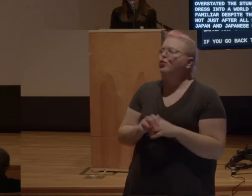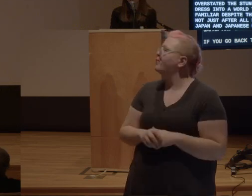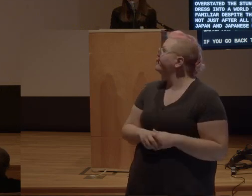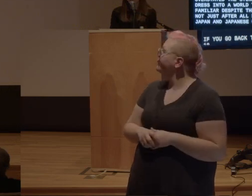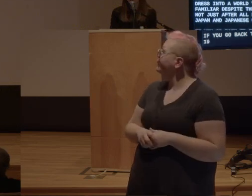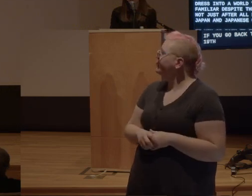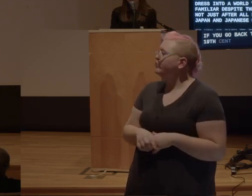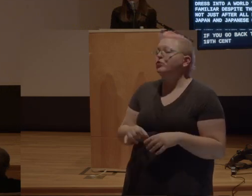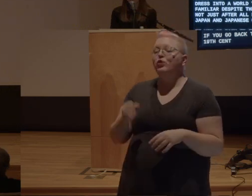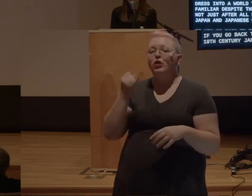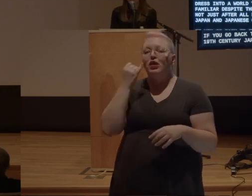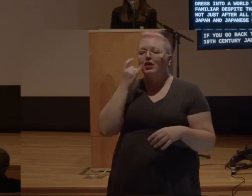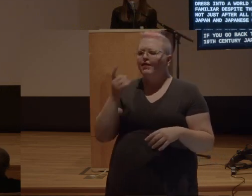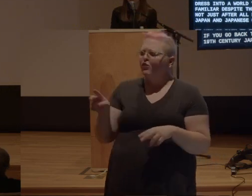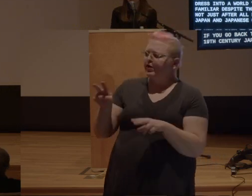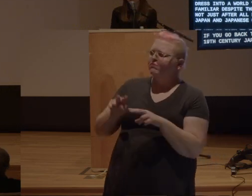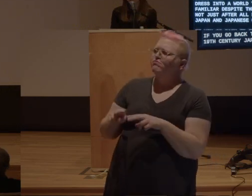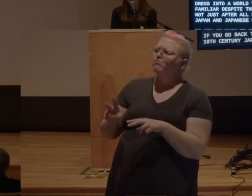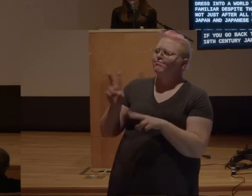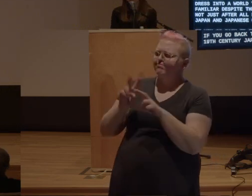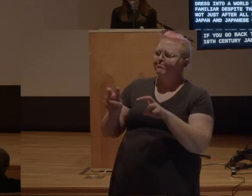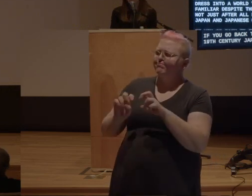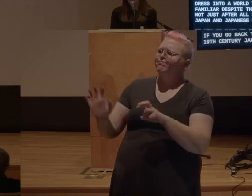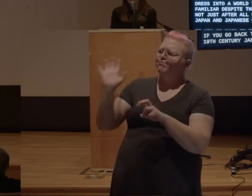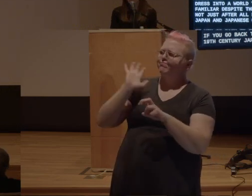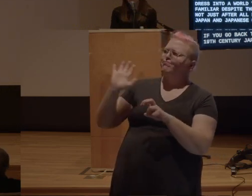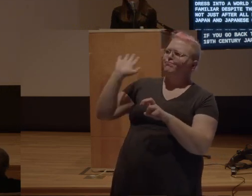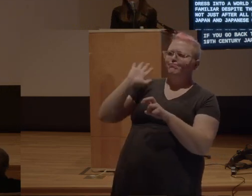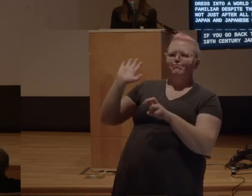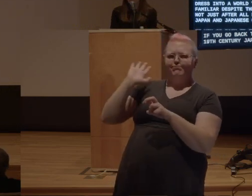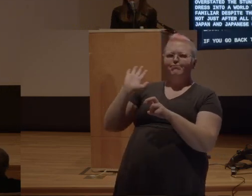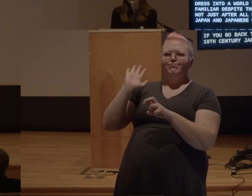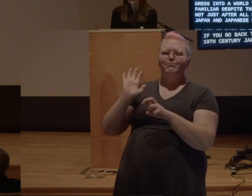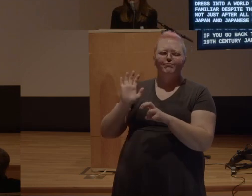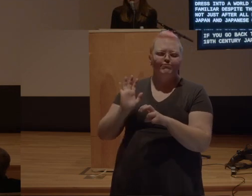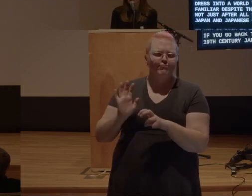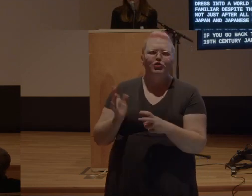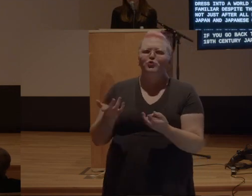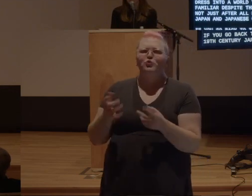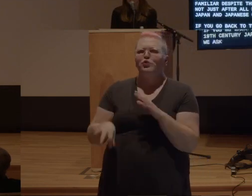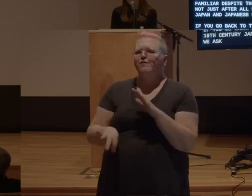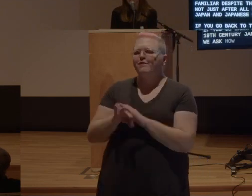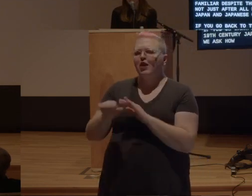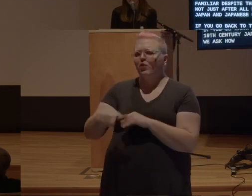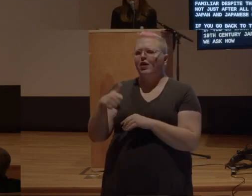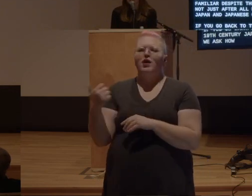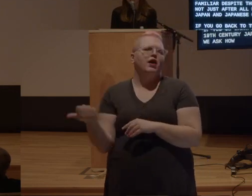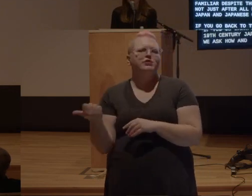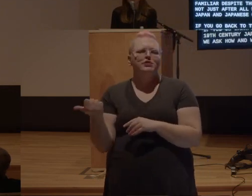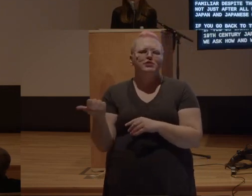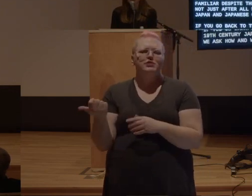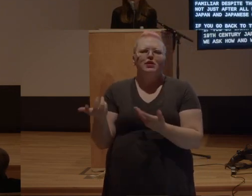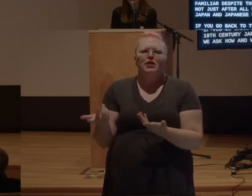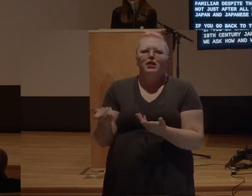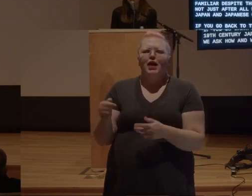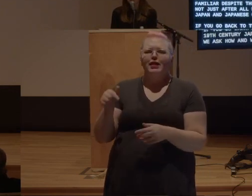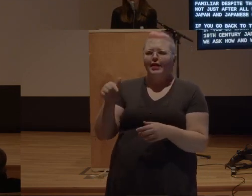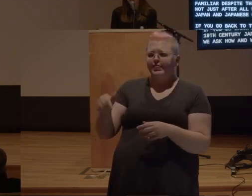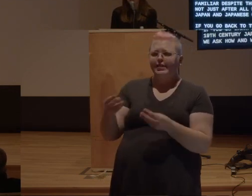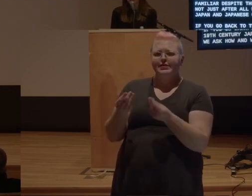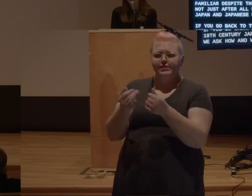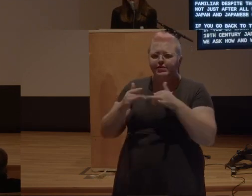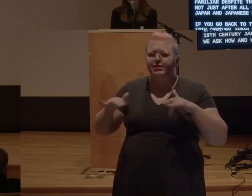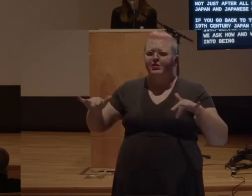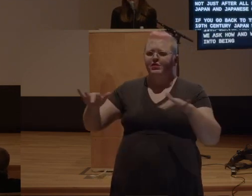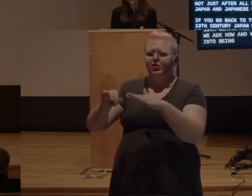19th century Japan, what else might we discover? If we ask how and why these landscape prints came into